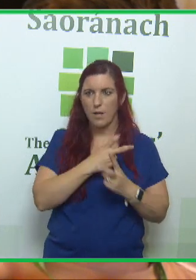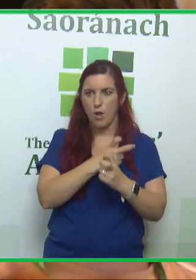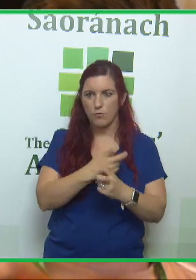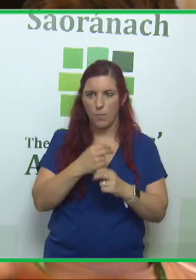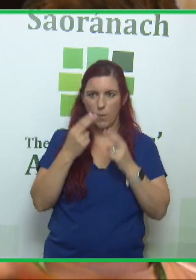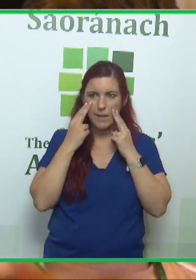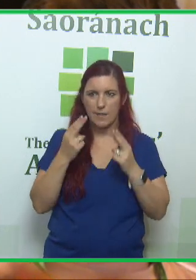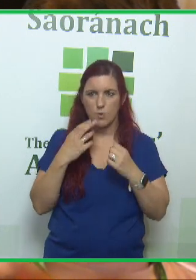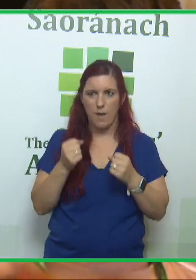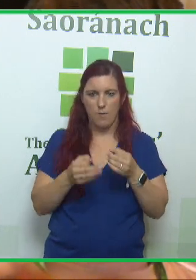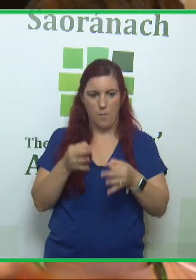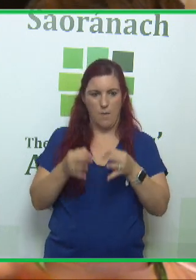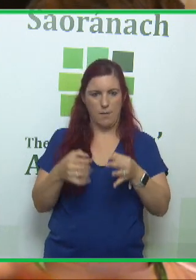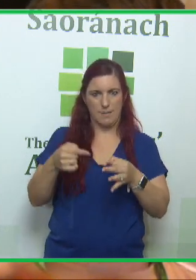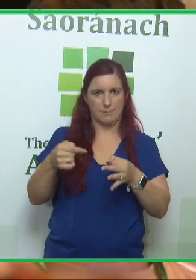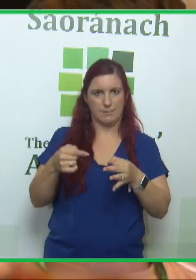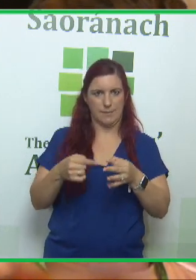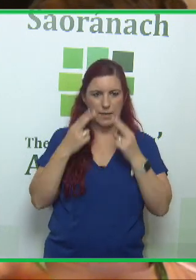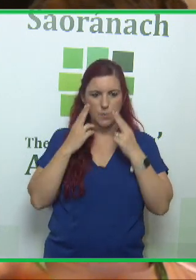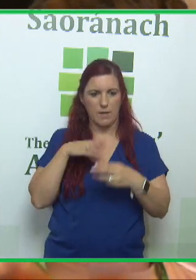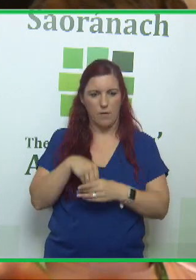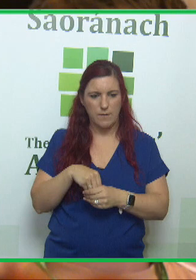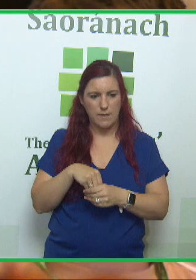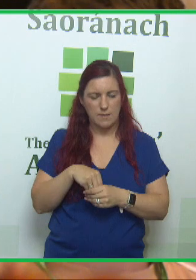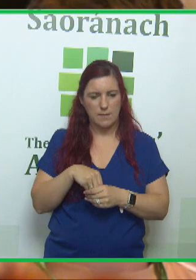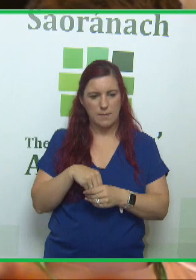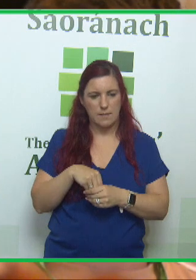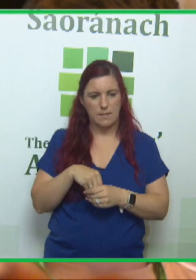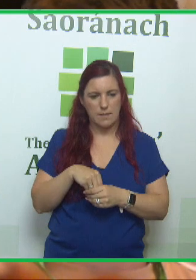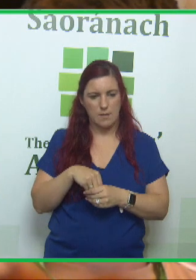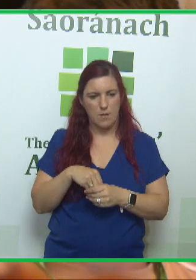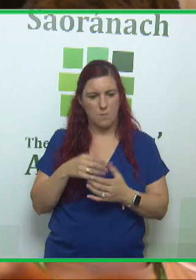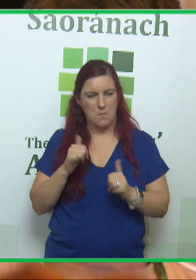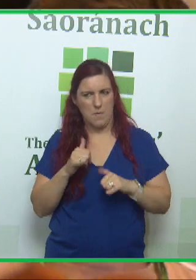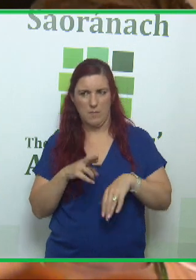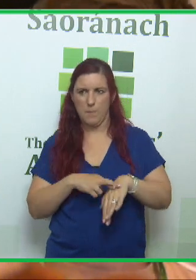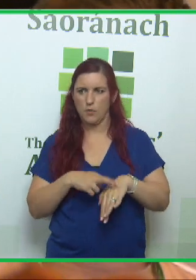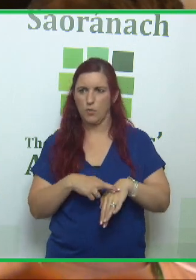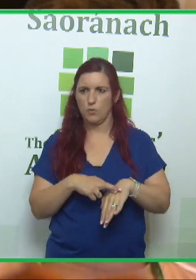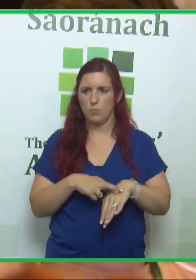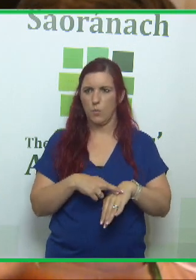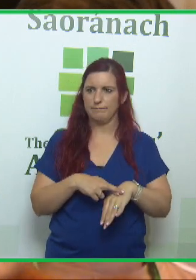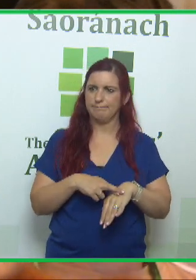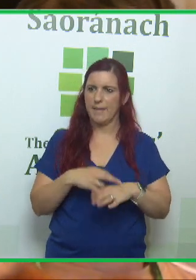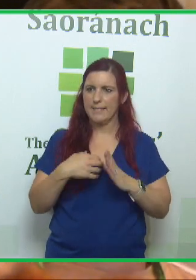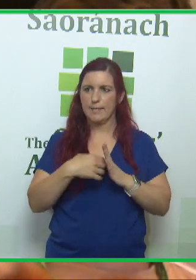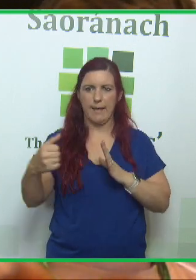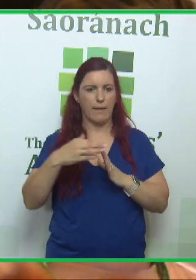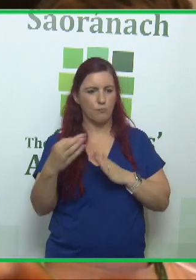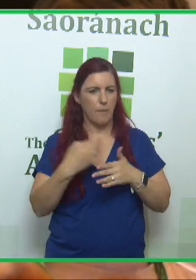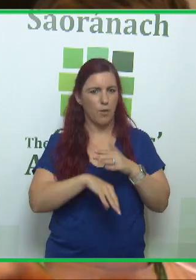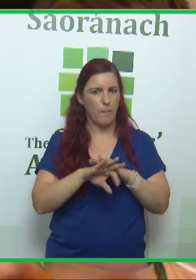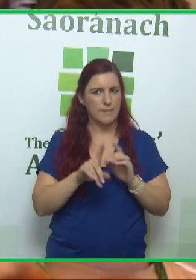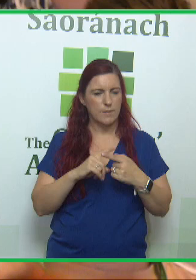to depoliticise this agenda. And would it not be better off to take it out of government